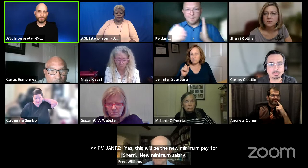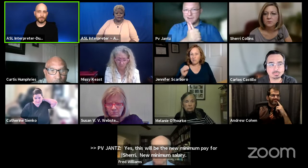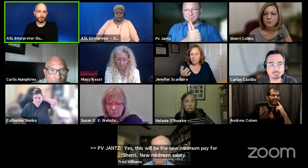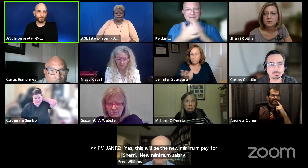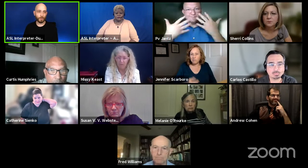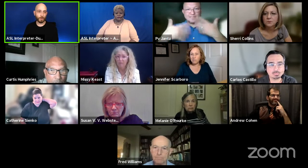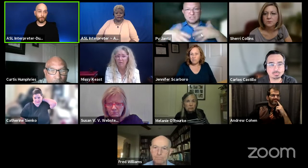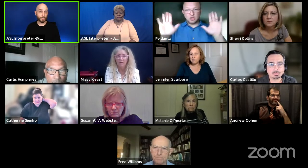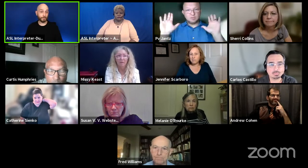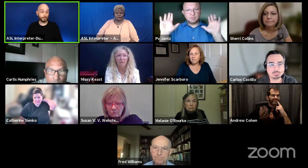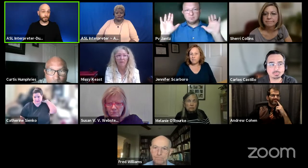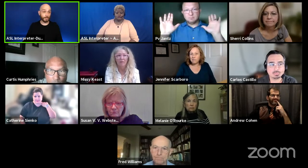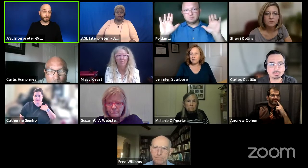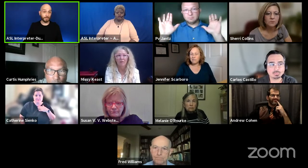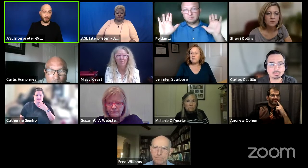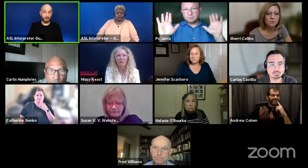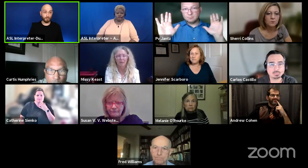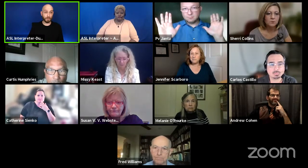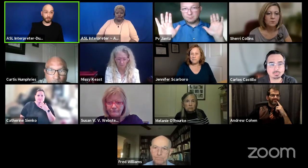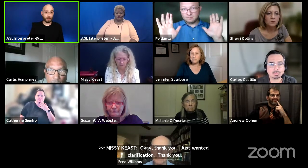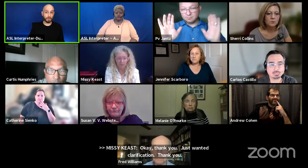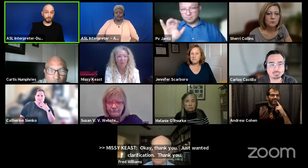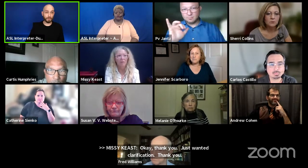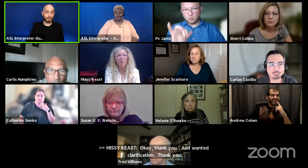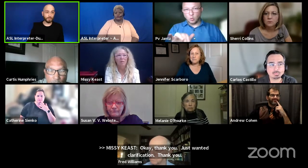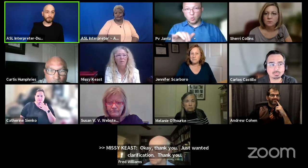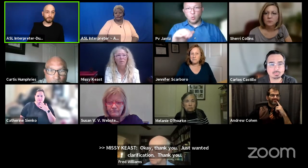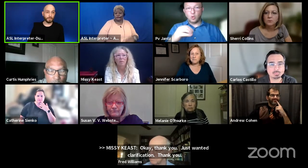And this is Commissioner Scarborough. Are we just discussing the amendment?